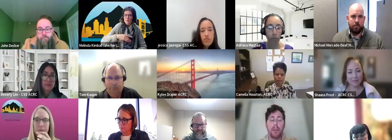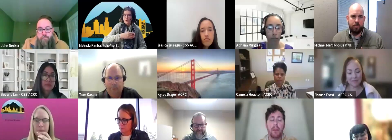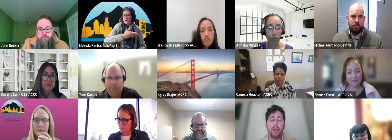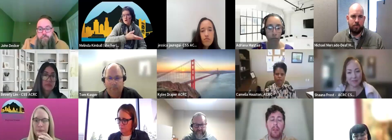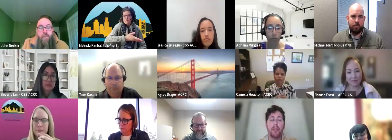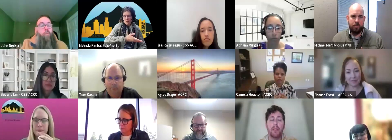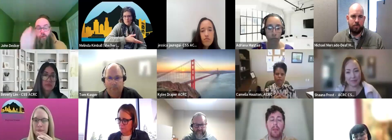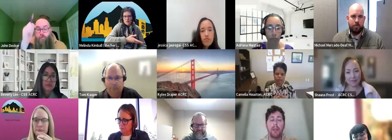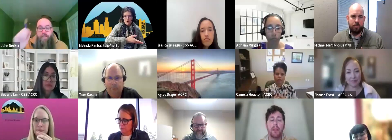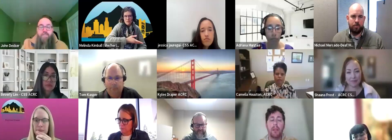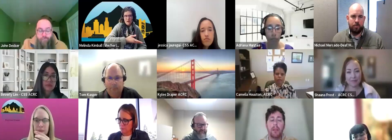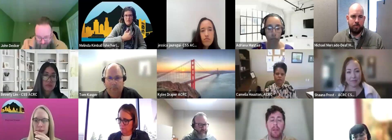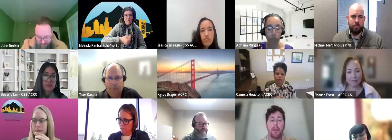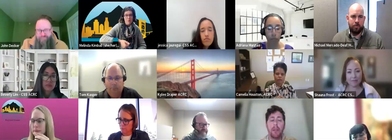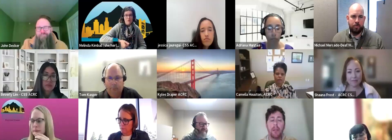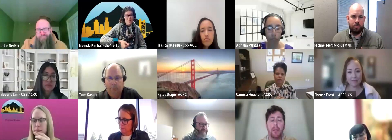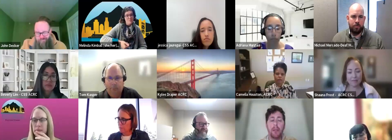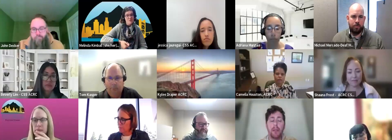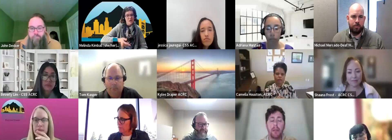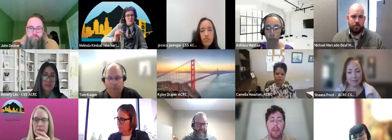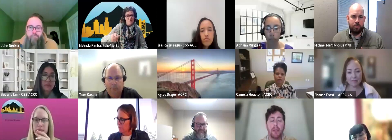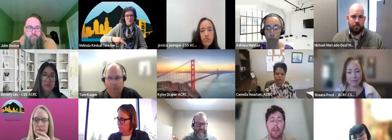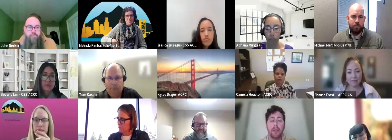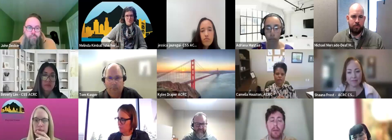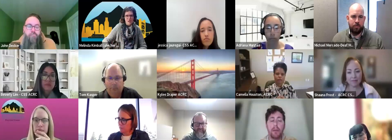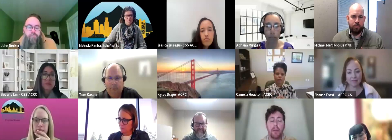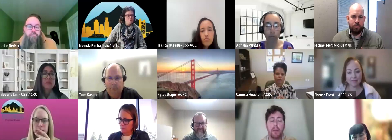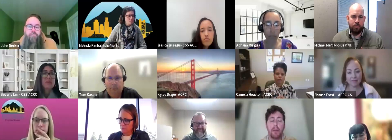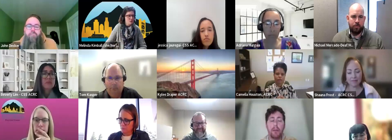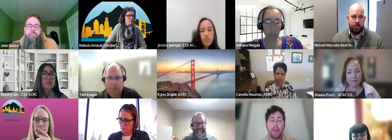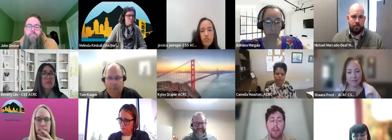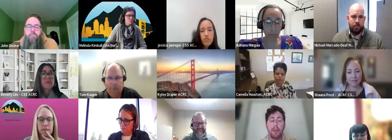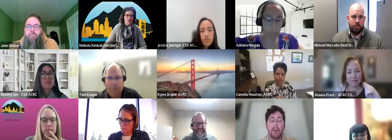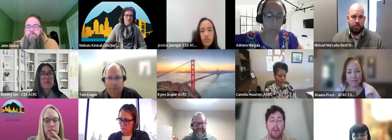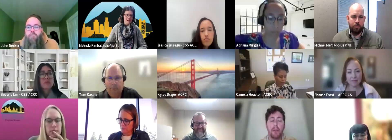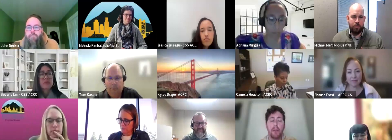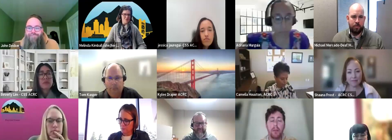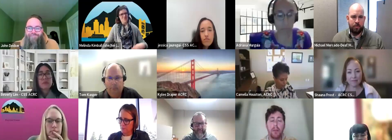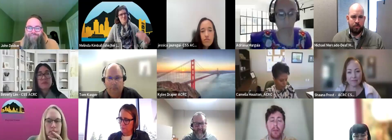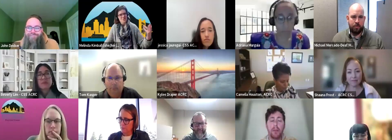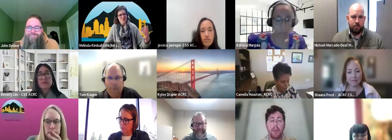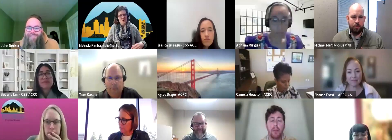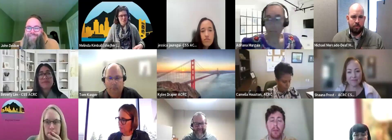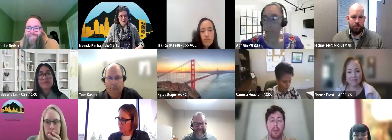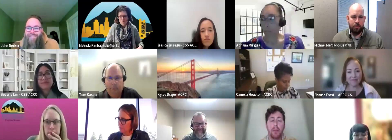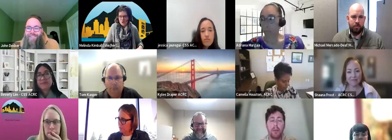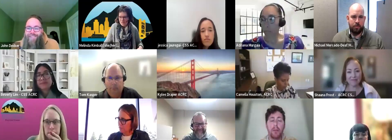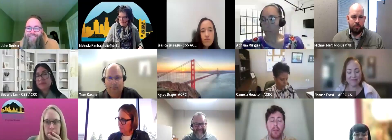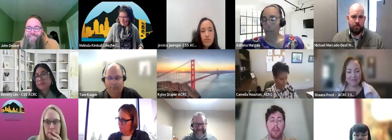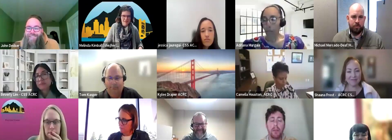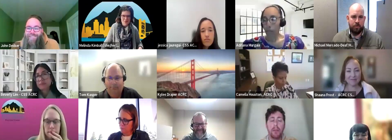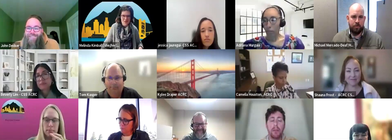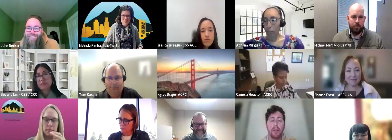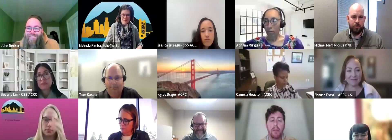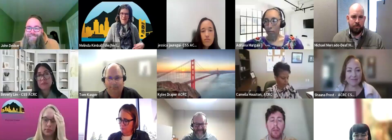if you guys want to add the Oh, website perfect. Yes. feedback, that'd be a perfect time to do that. I'm gonna drop that in the chat now. And thank you so much for our short chat